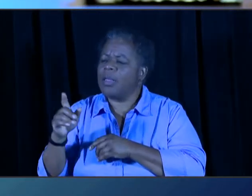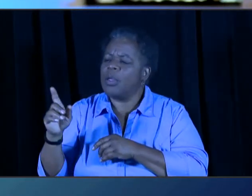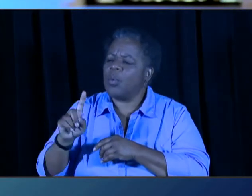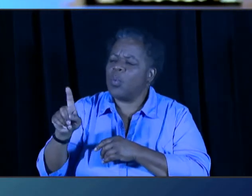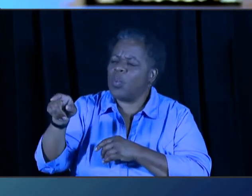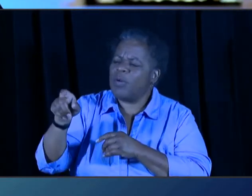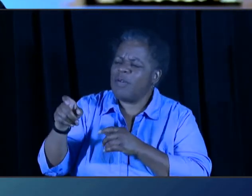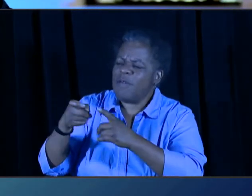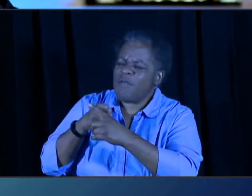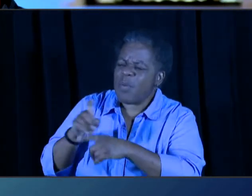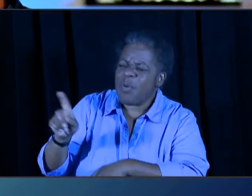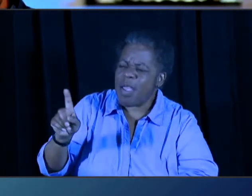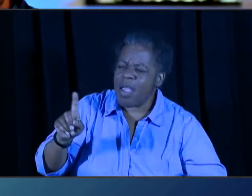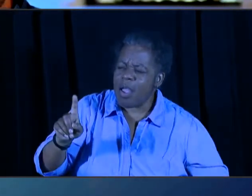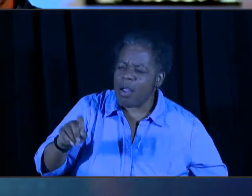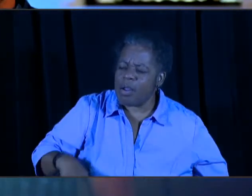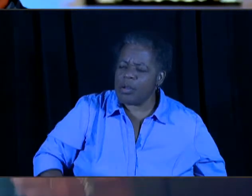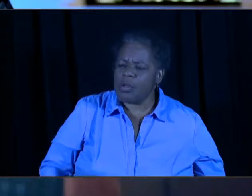he asked.